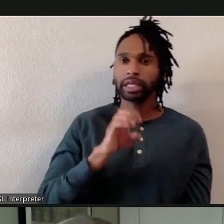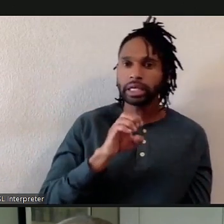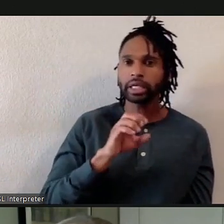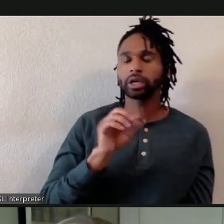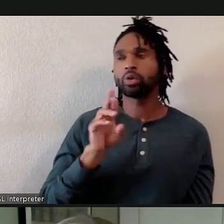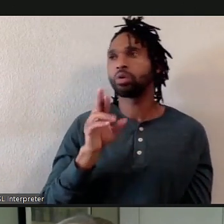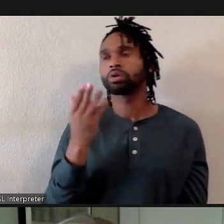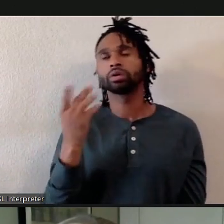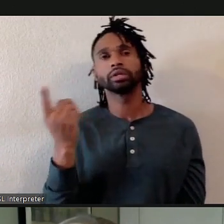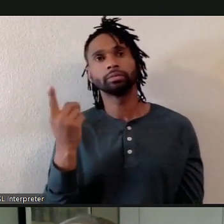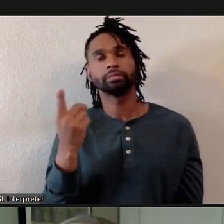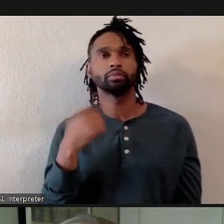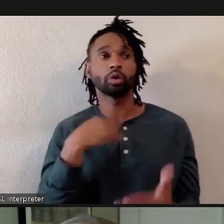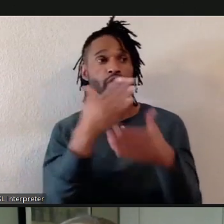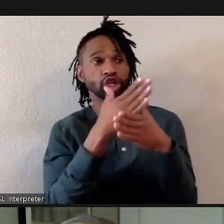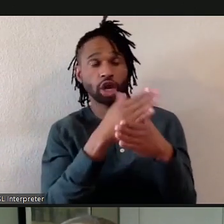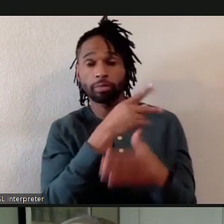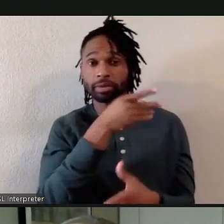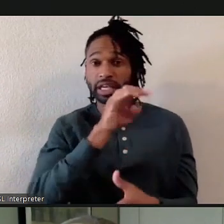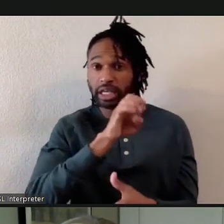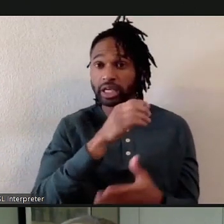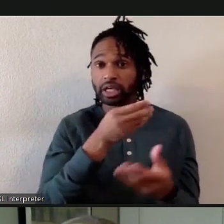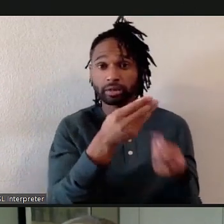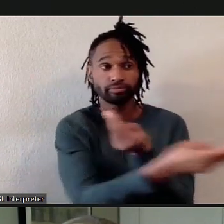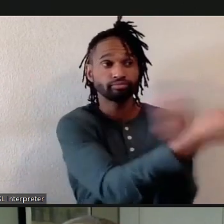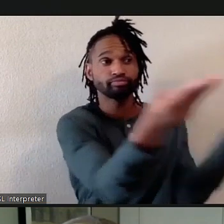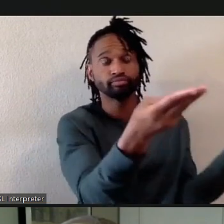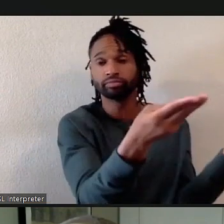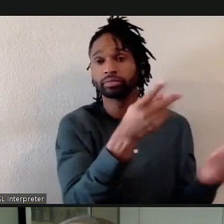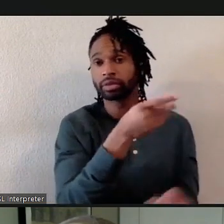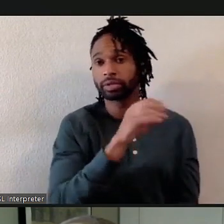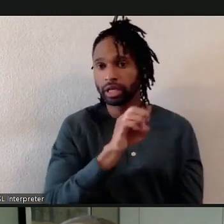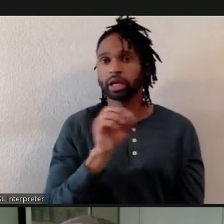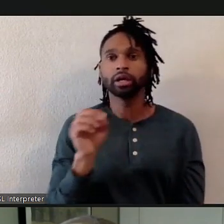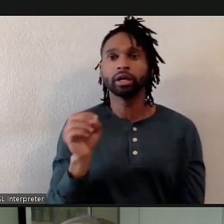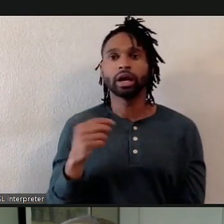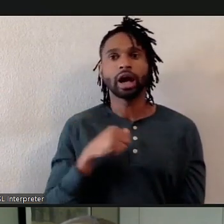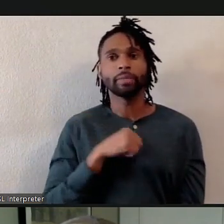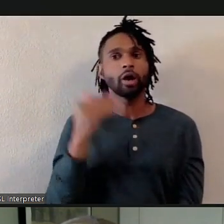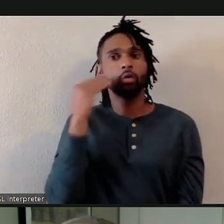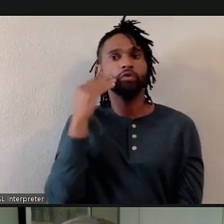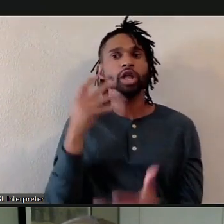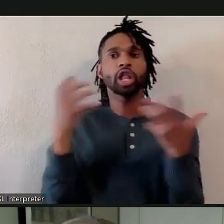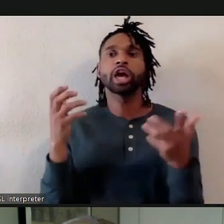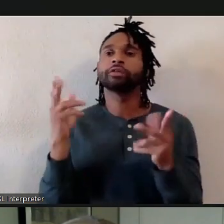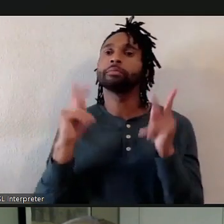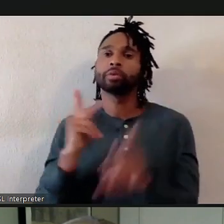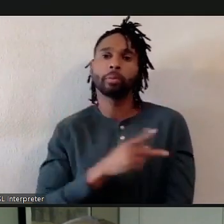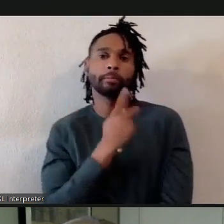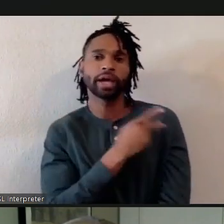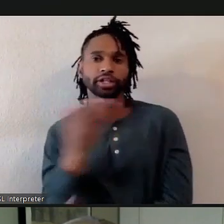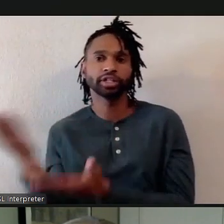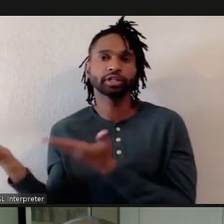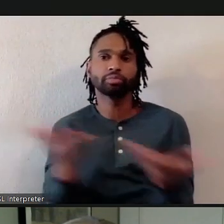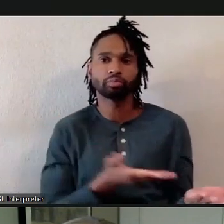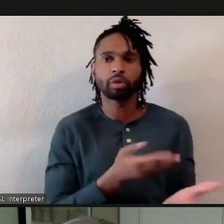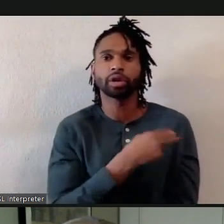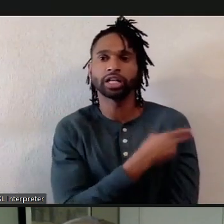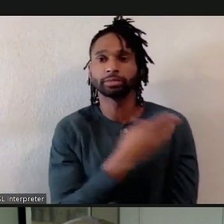equipment. Could we share with them material? I'm not aware of a large number of patients transferred to Colorado at this